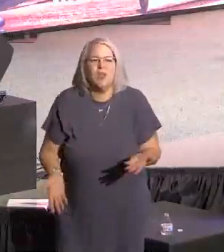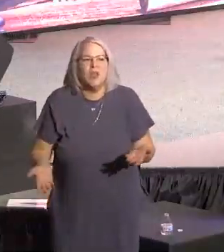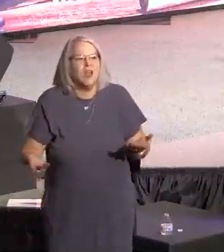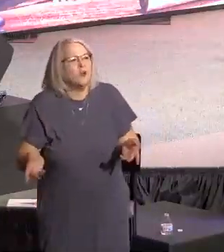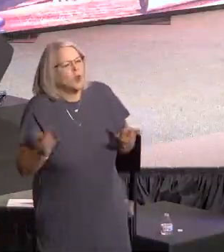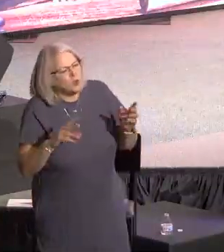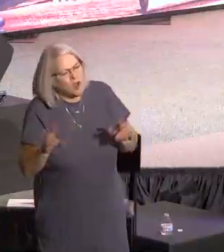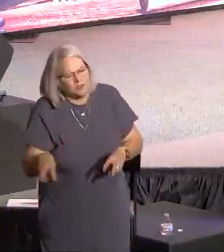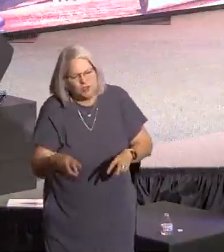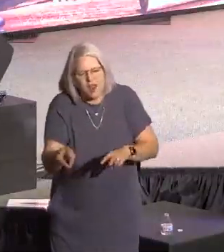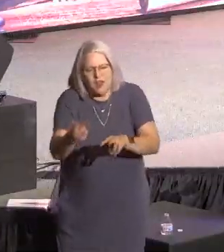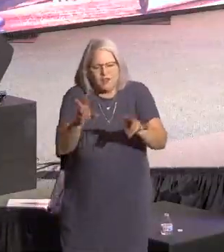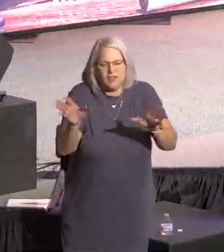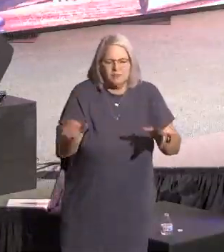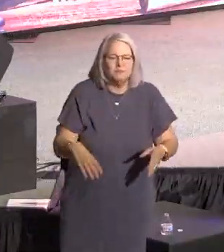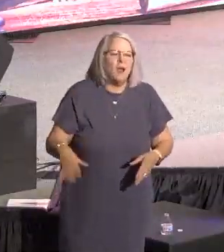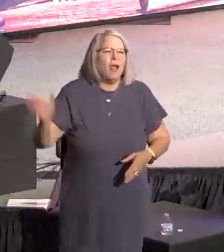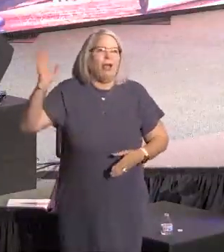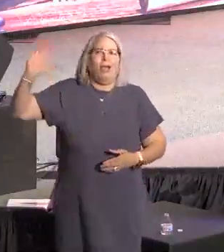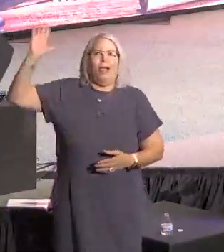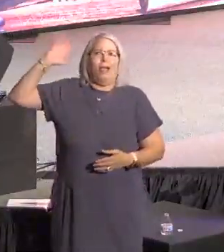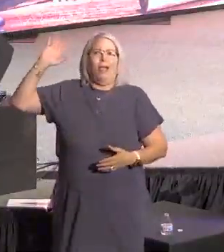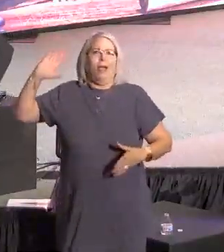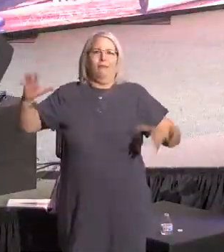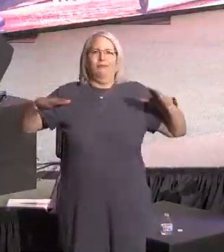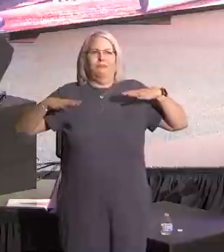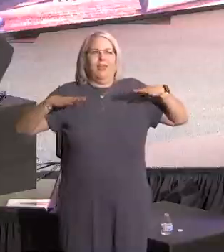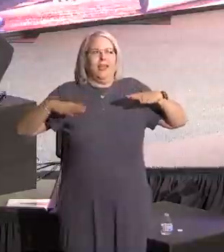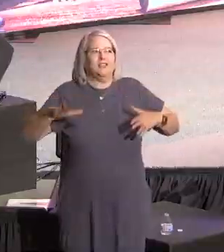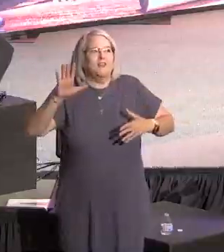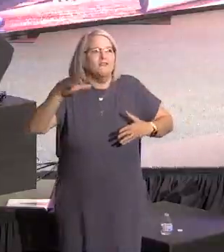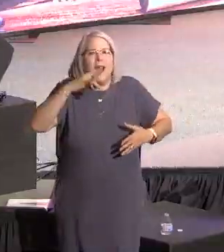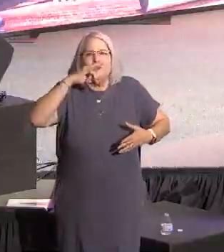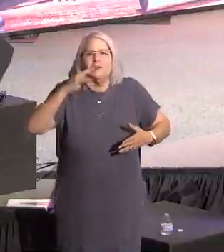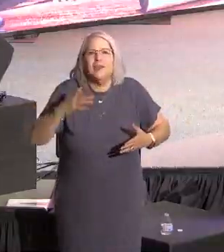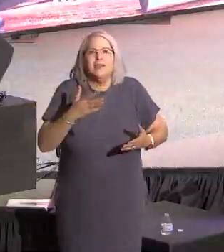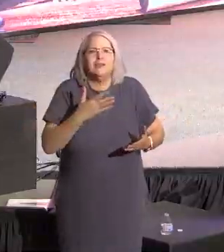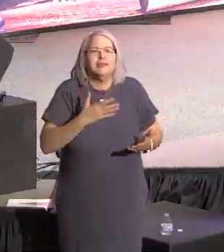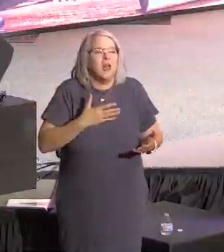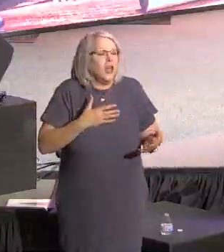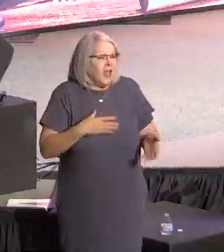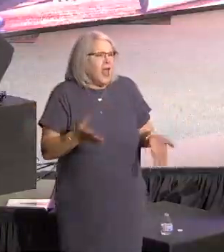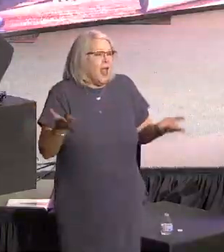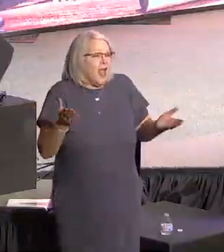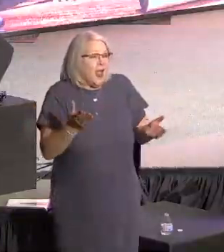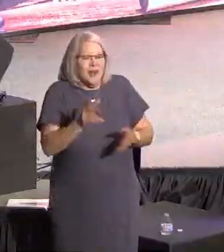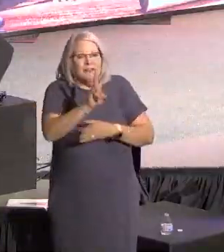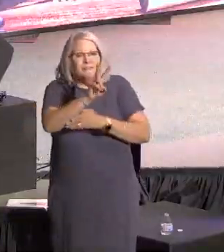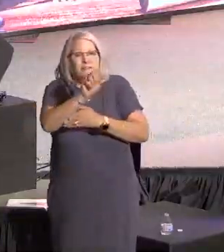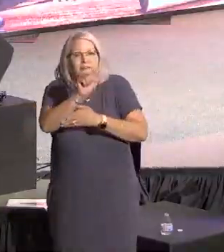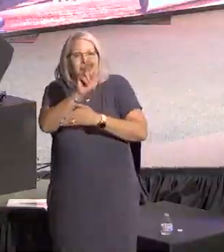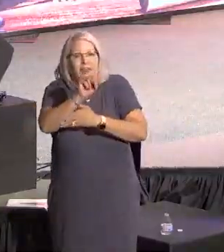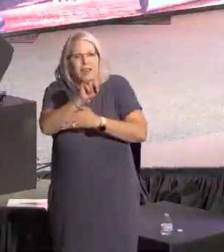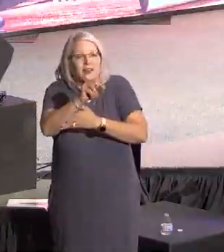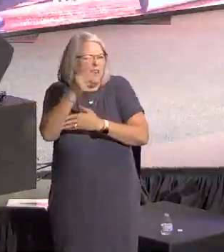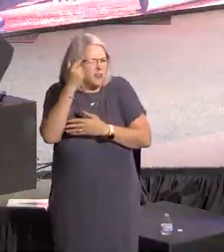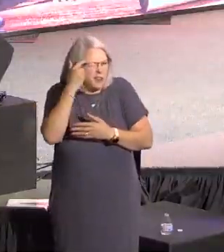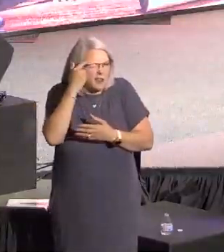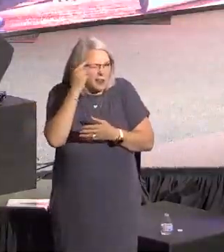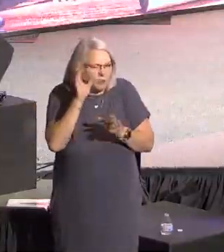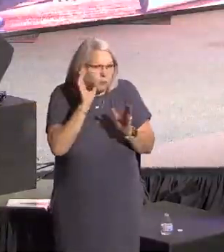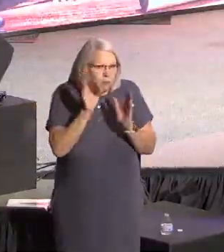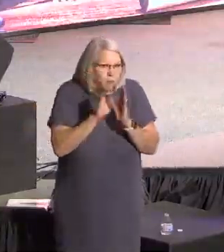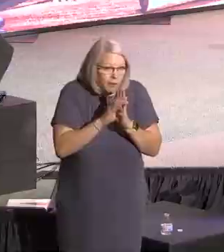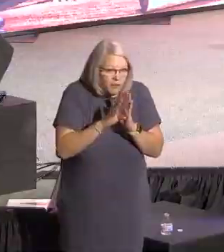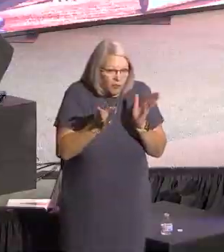of years ago, went on a vacation together, all five of our kids, my wife and me, in a minivan. If you can picture this,